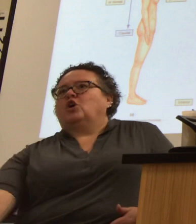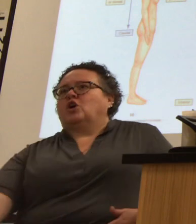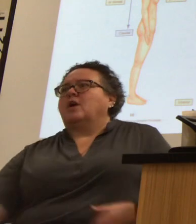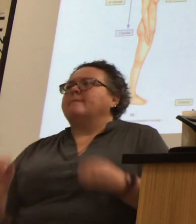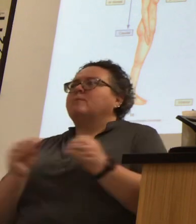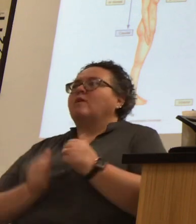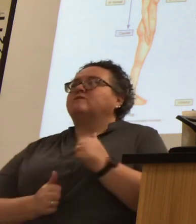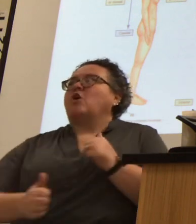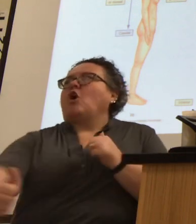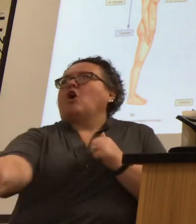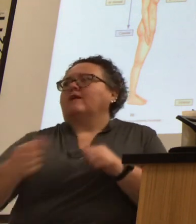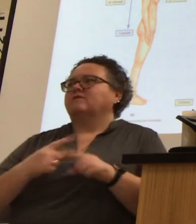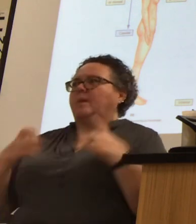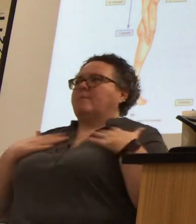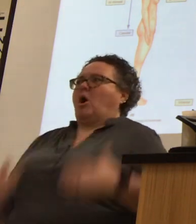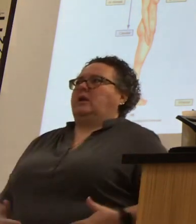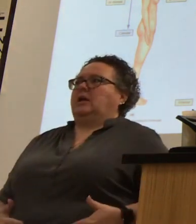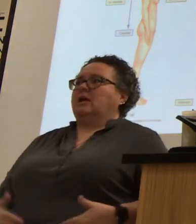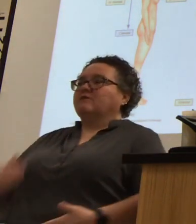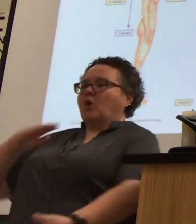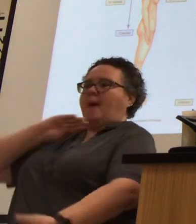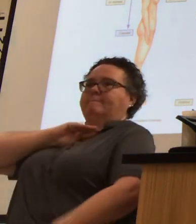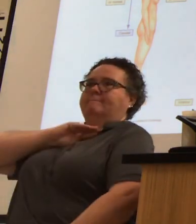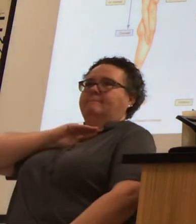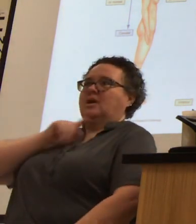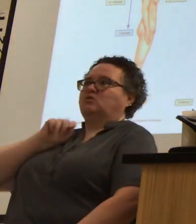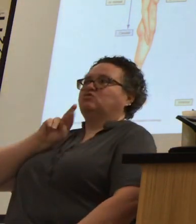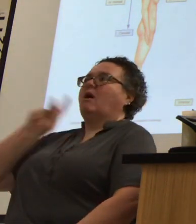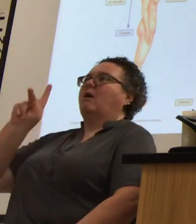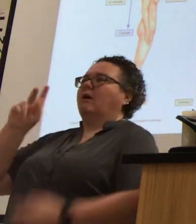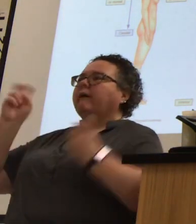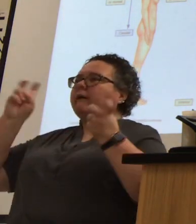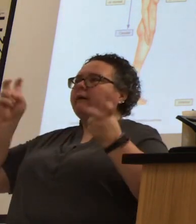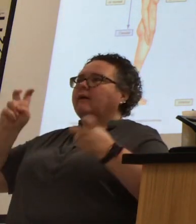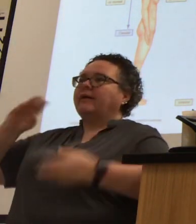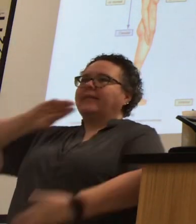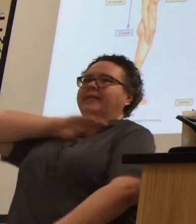further away from